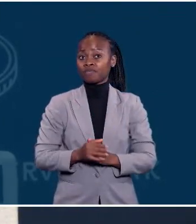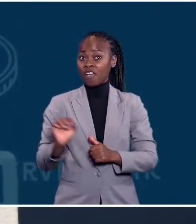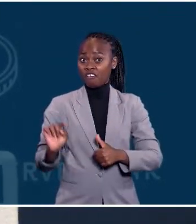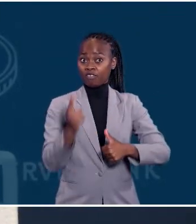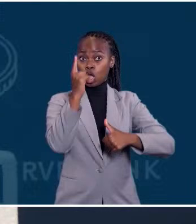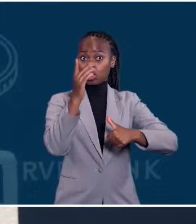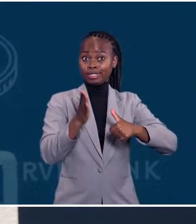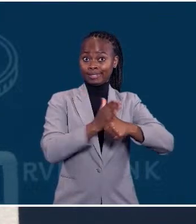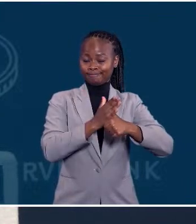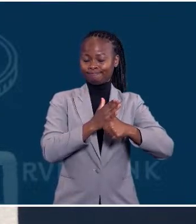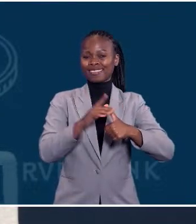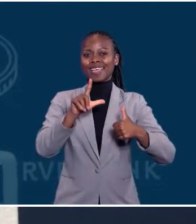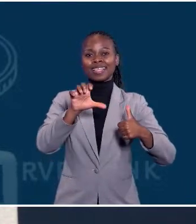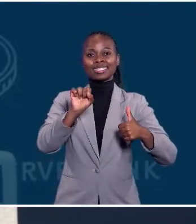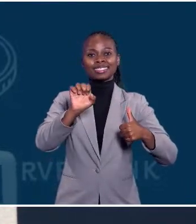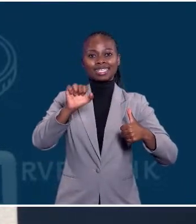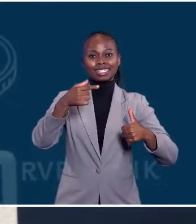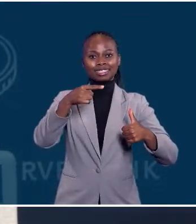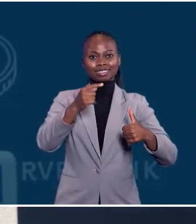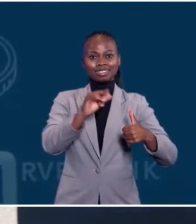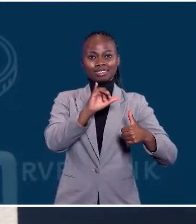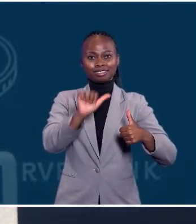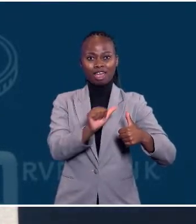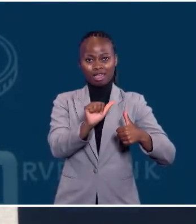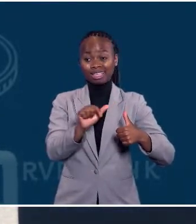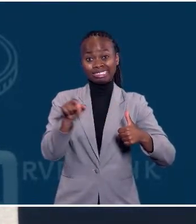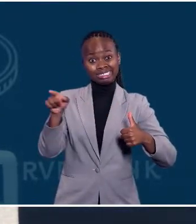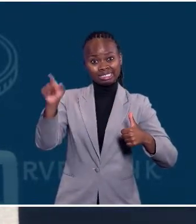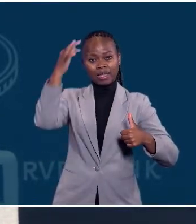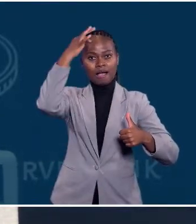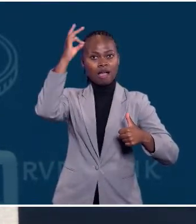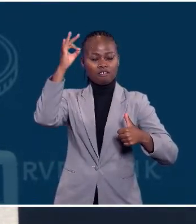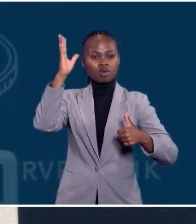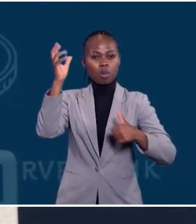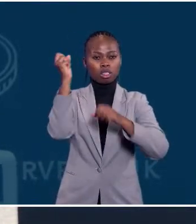followed by a presentation by our Head of Research